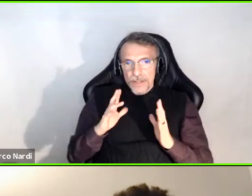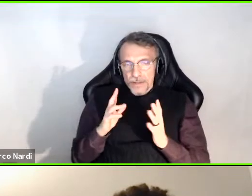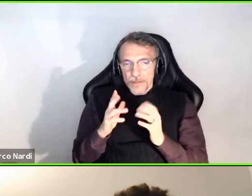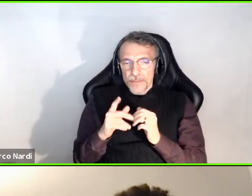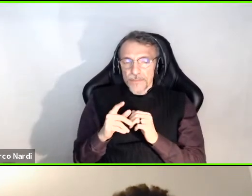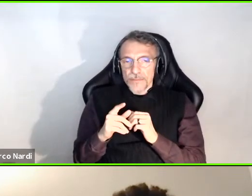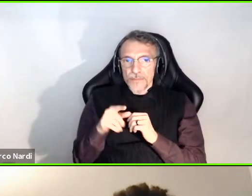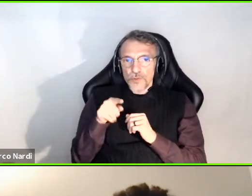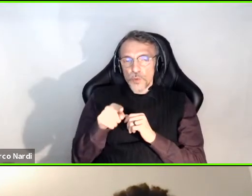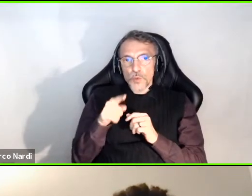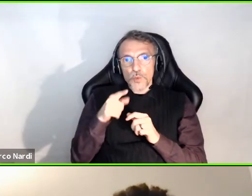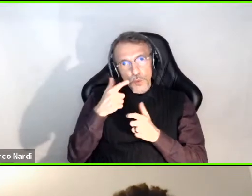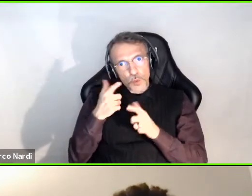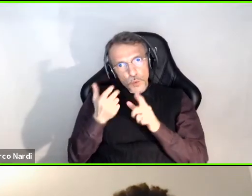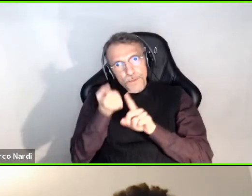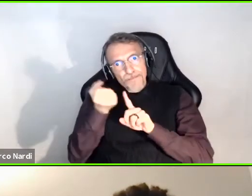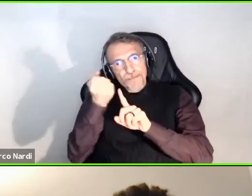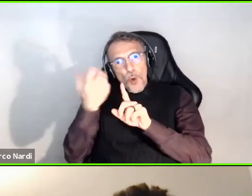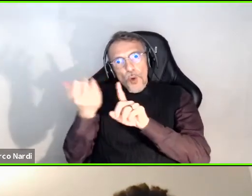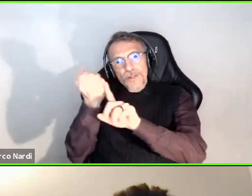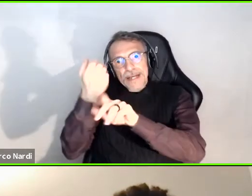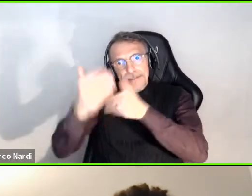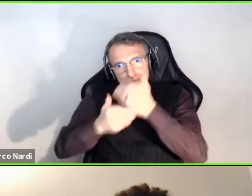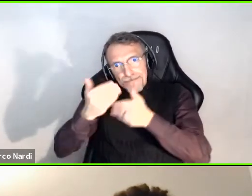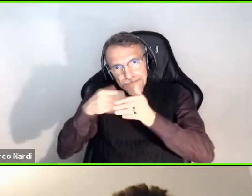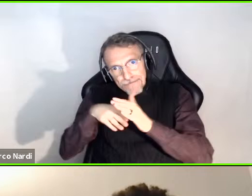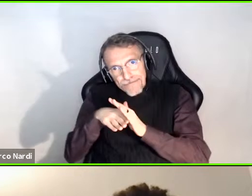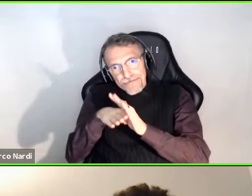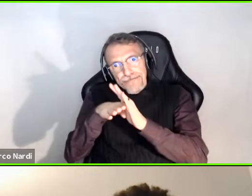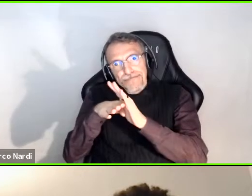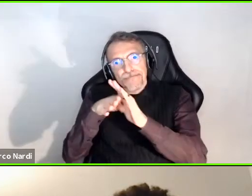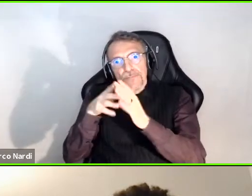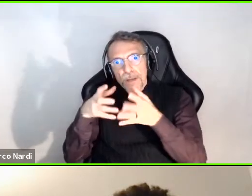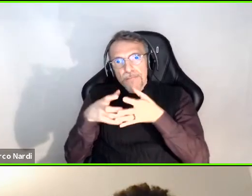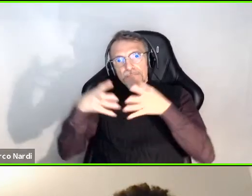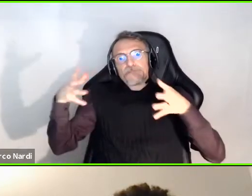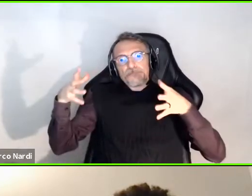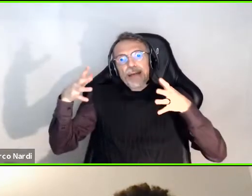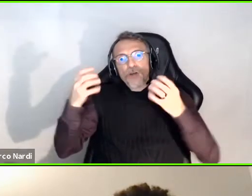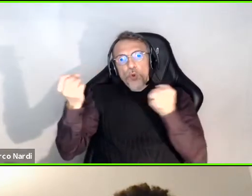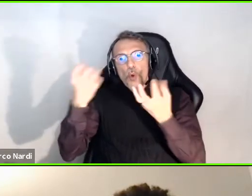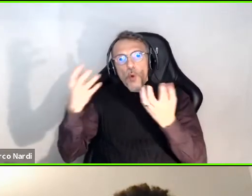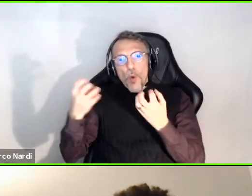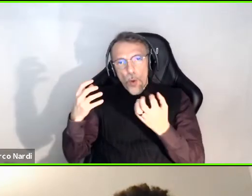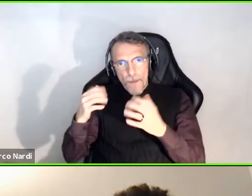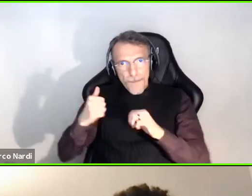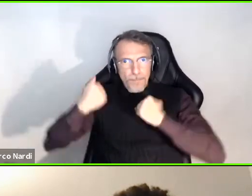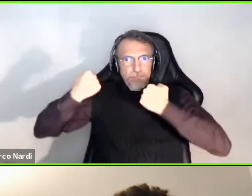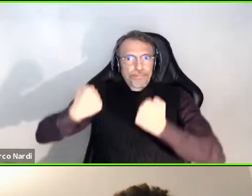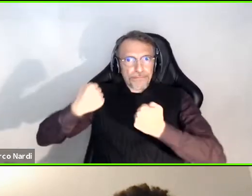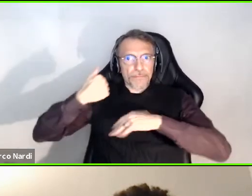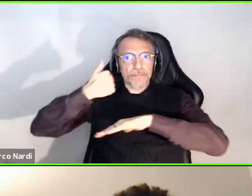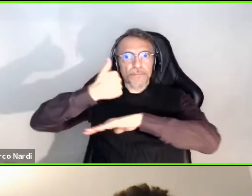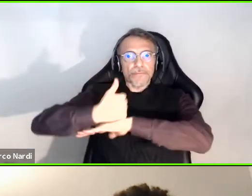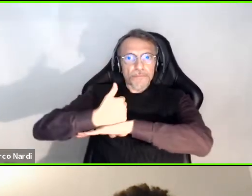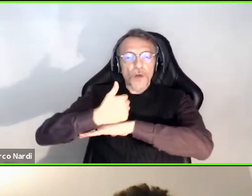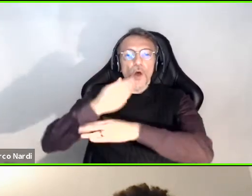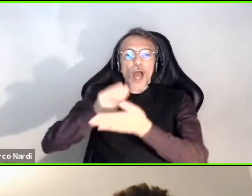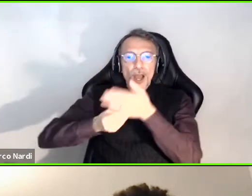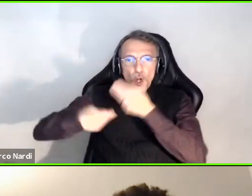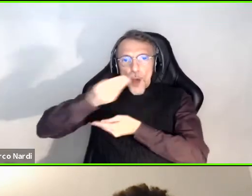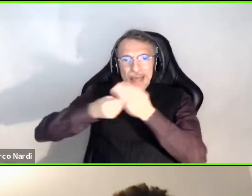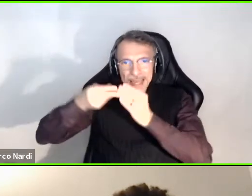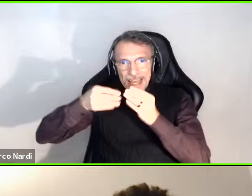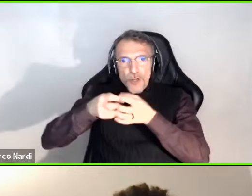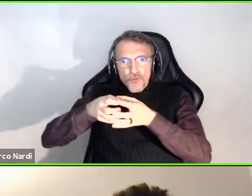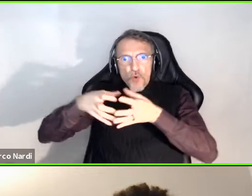to enable them, you know, get into a good macro position and then start experiencing economic growth that